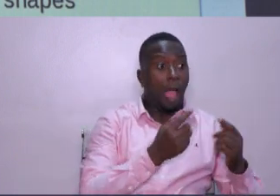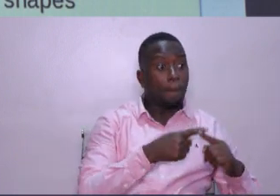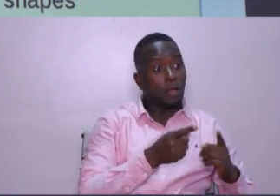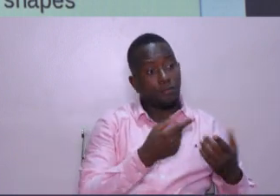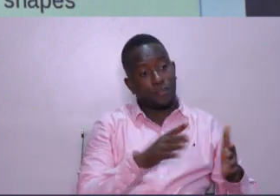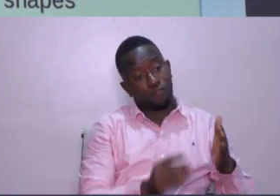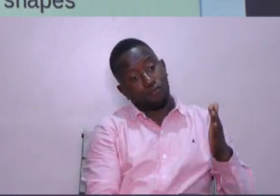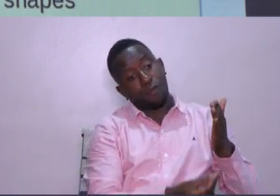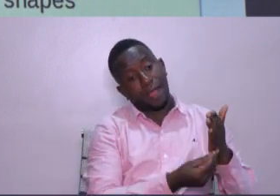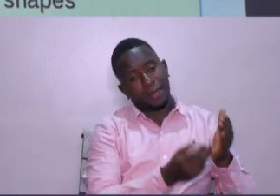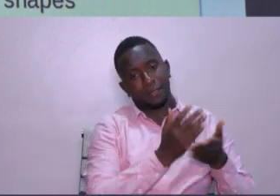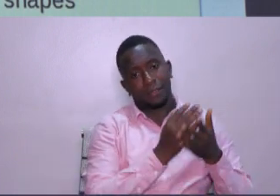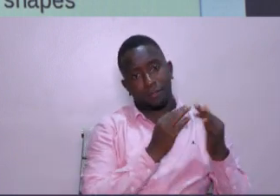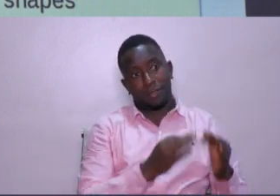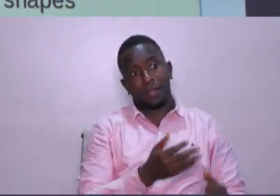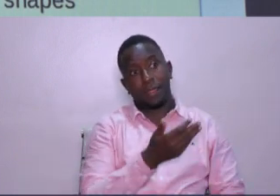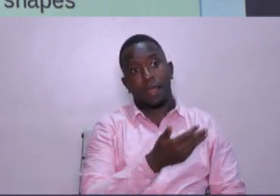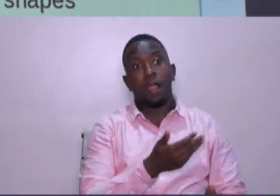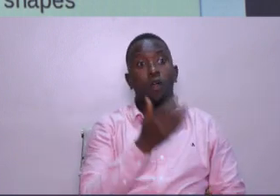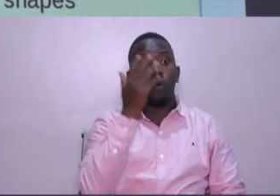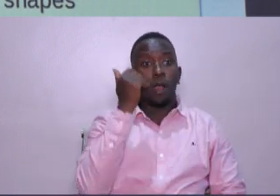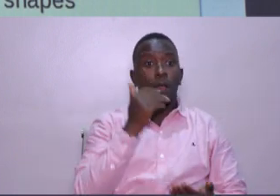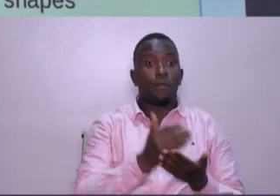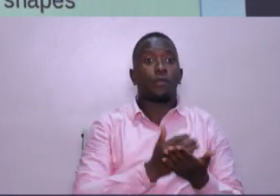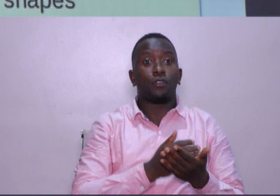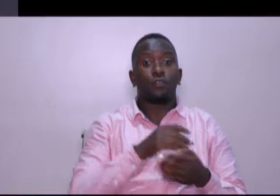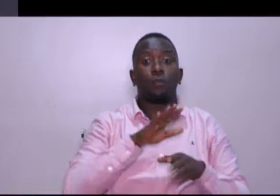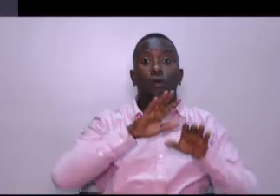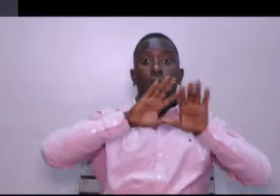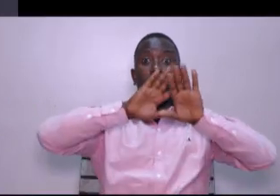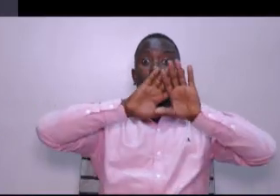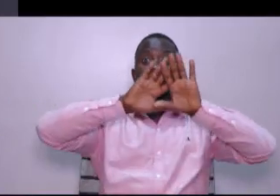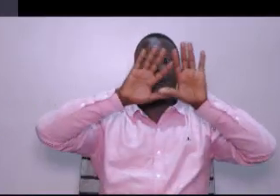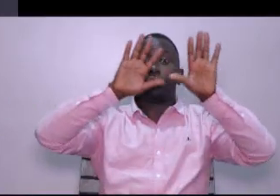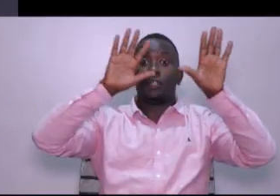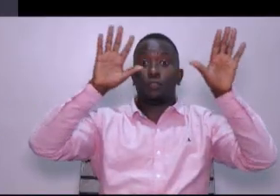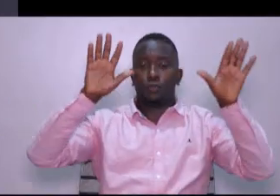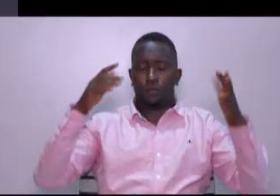here due to more clarification that we got.